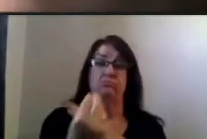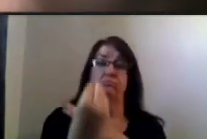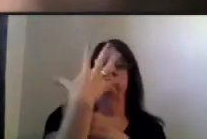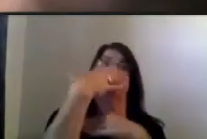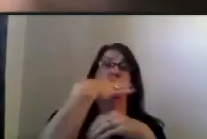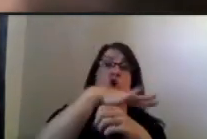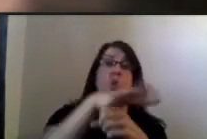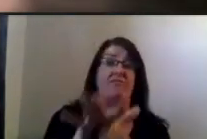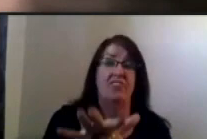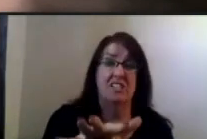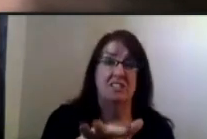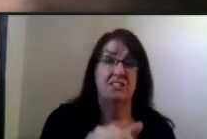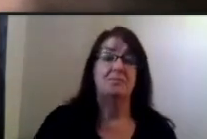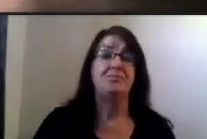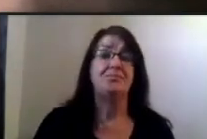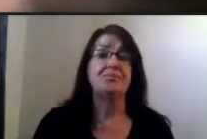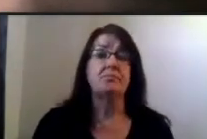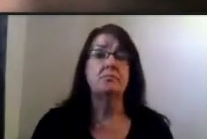have seen